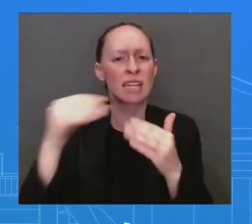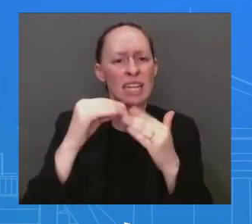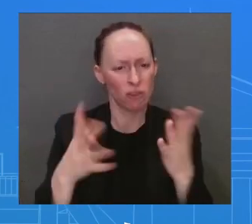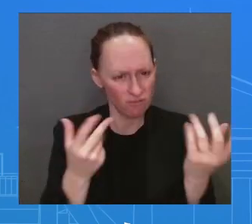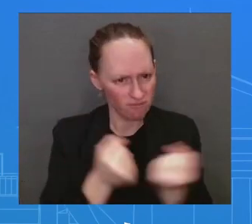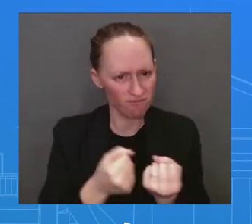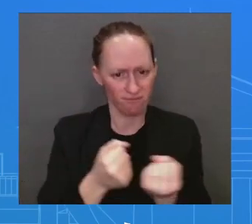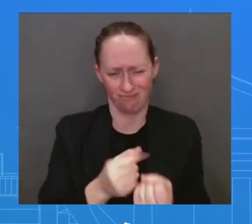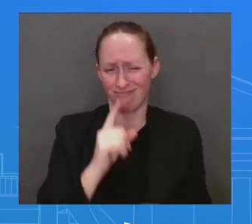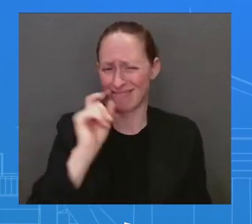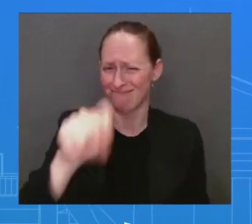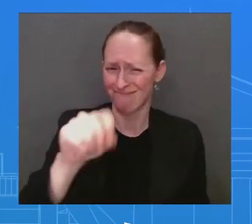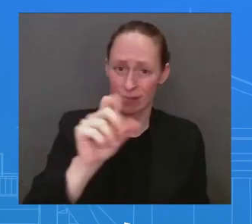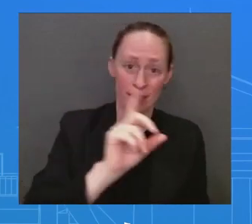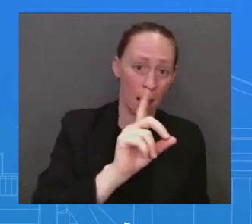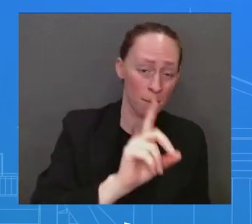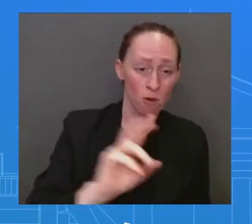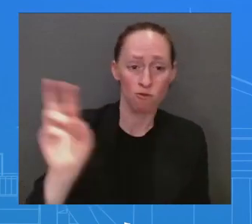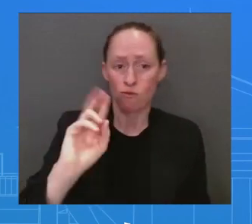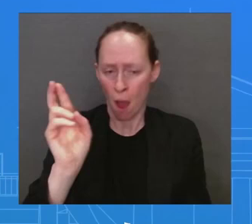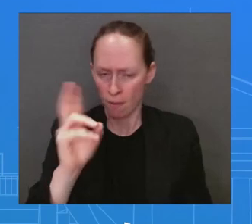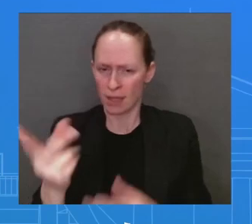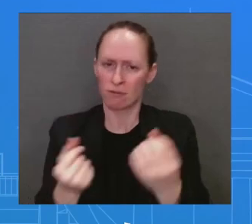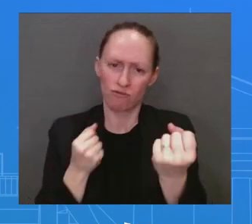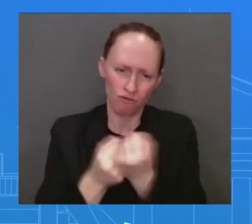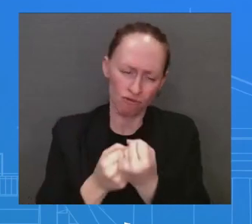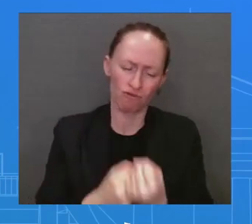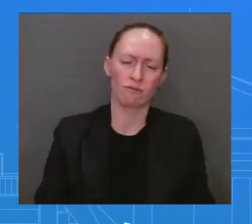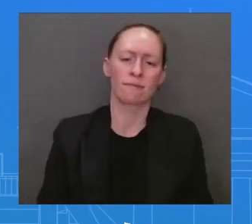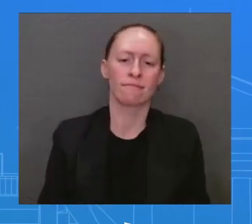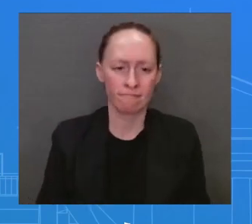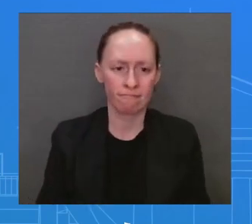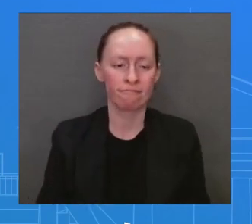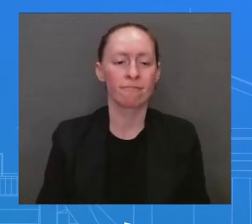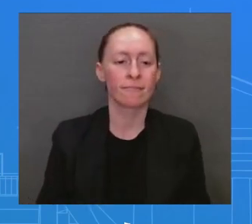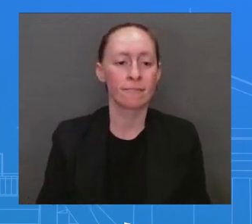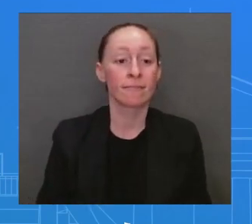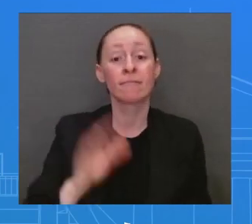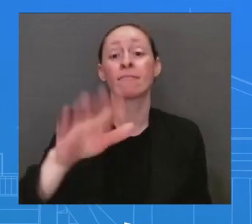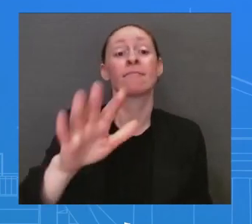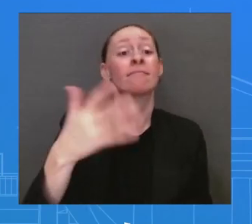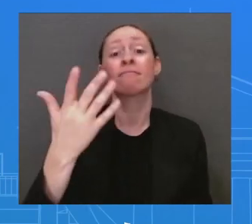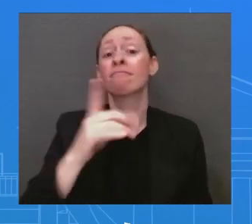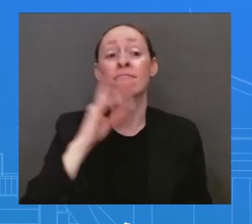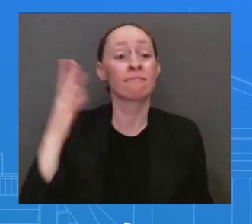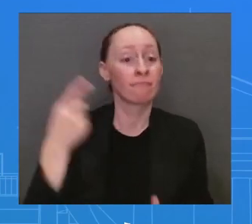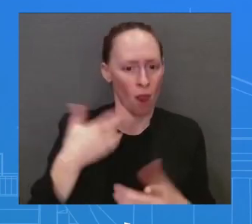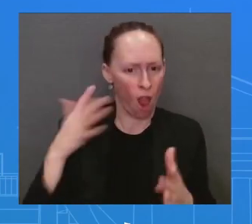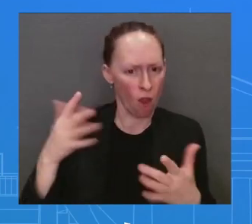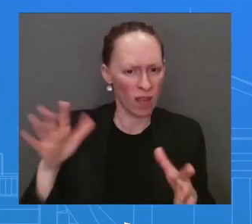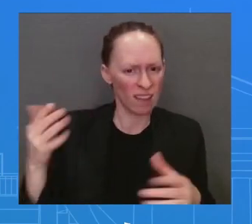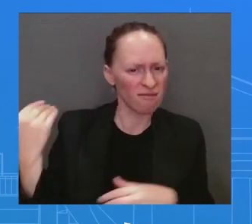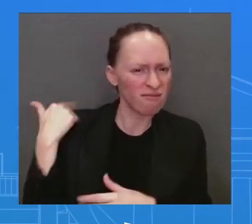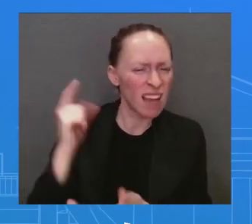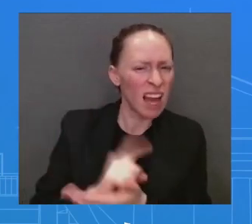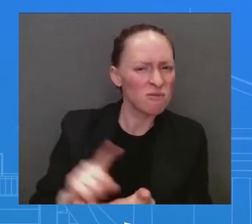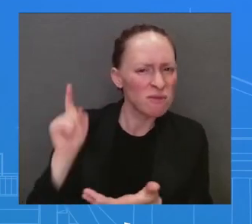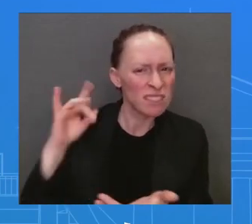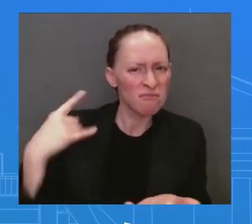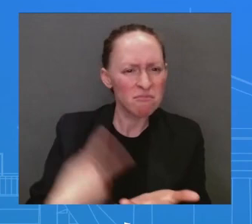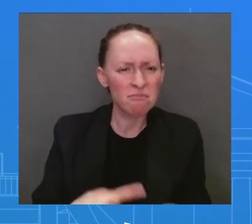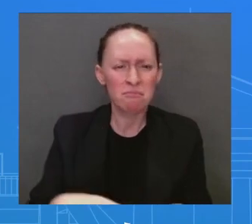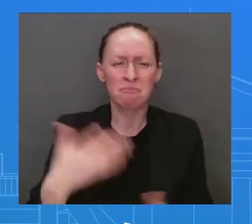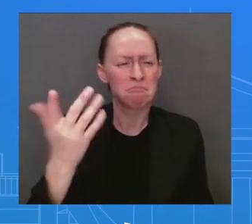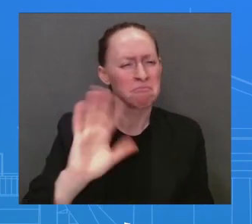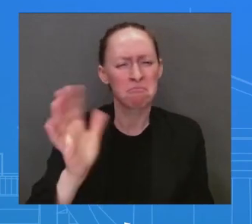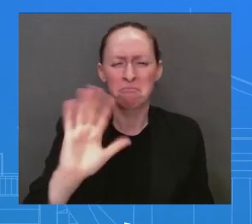this supplemental package that was introduced by the president last week, and we believe that there's no reason at all that Congress can't get